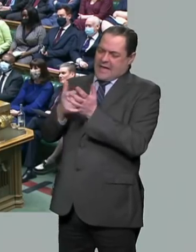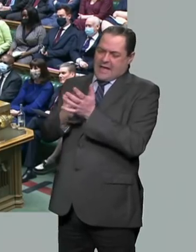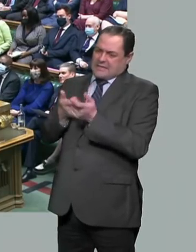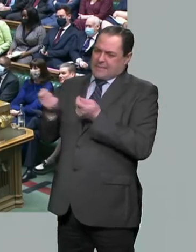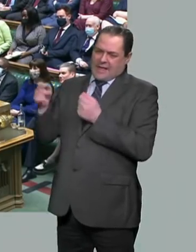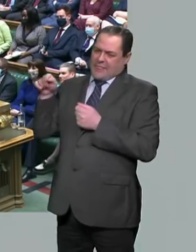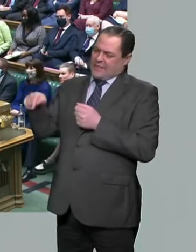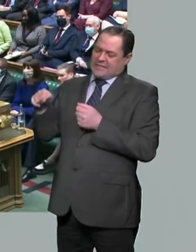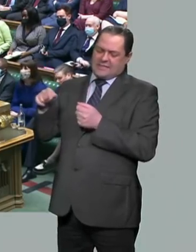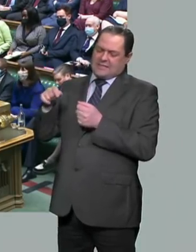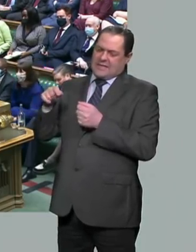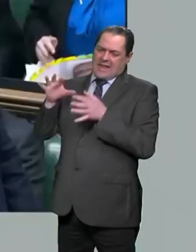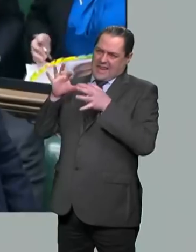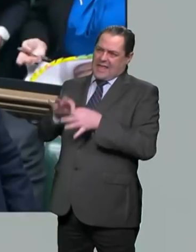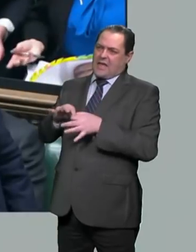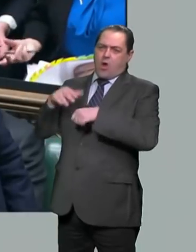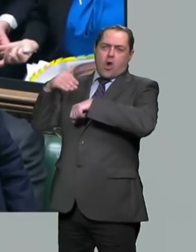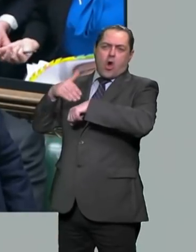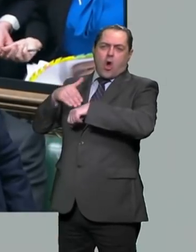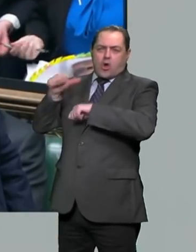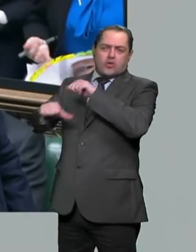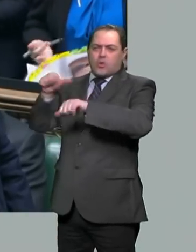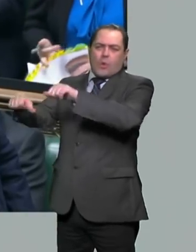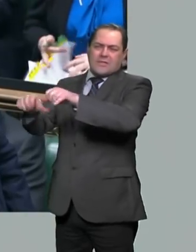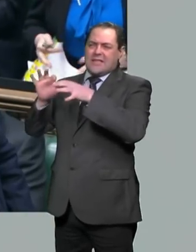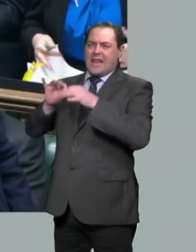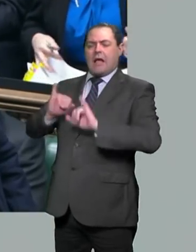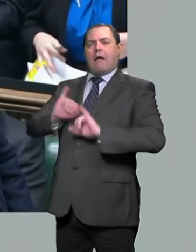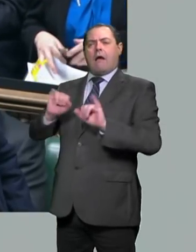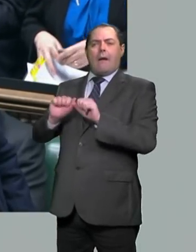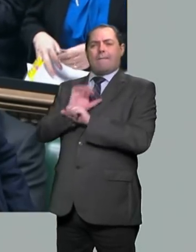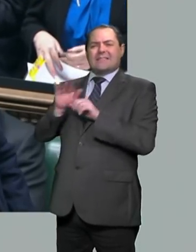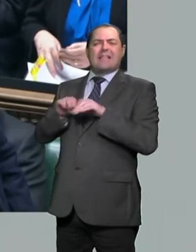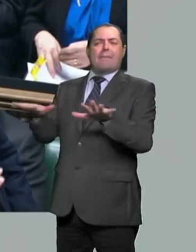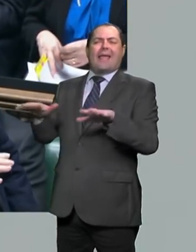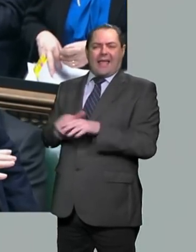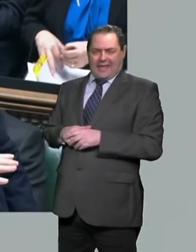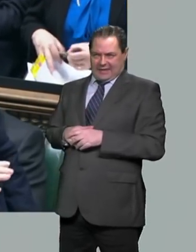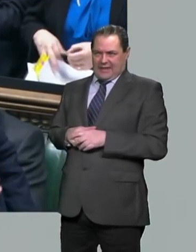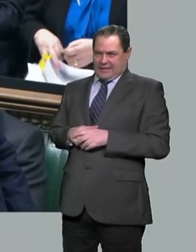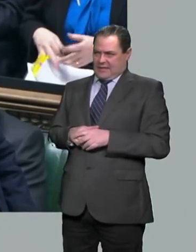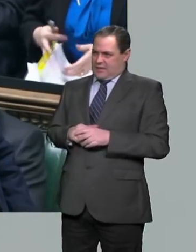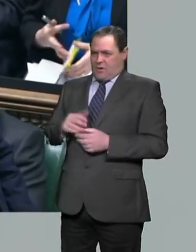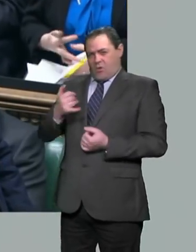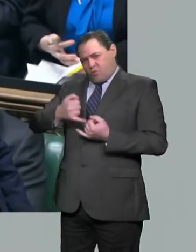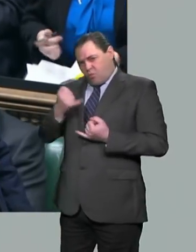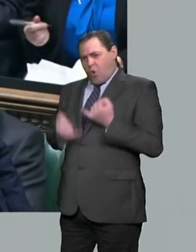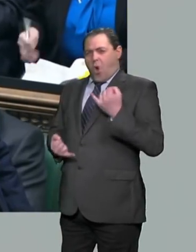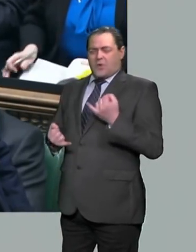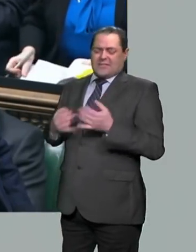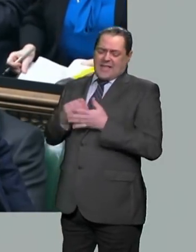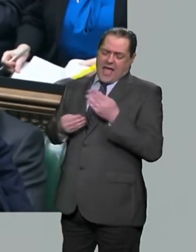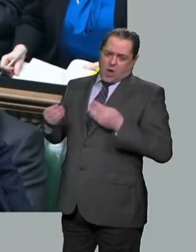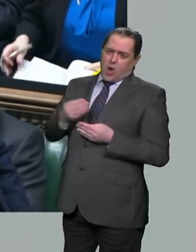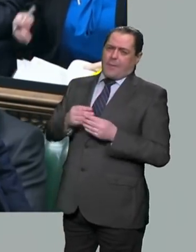about dealing with the consequences of the biggest pandemic this country has seen, with an unprecedented economic